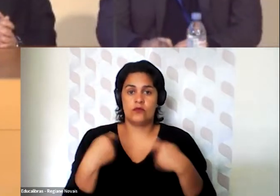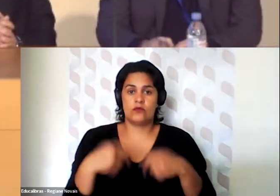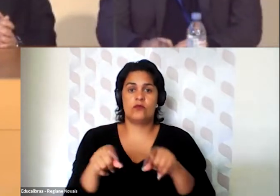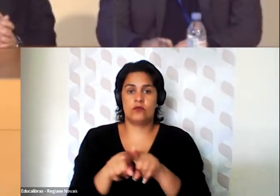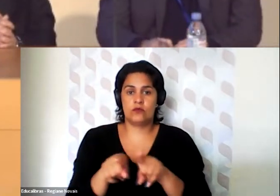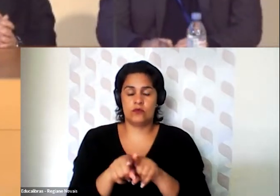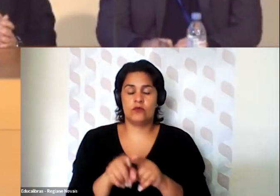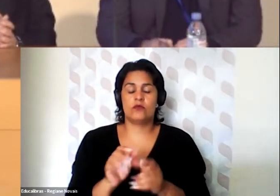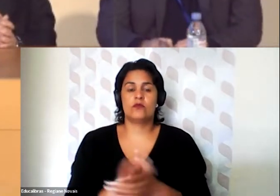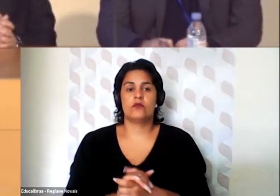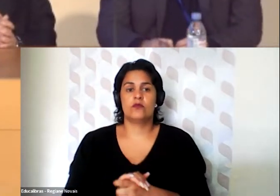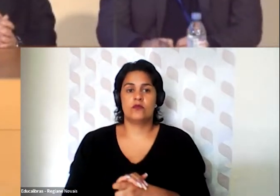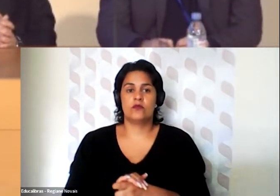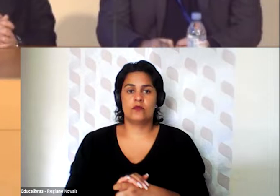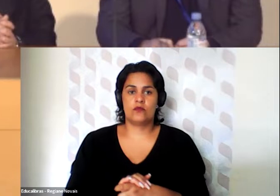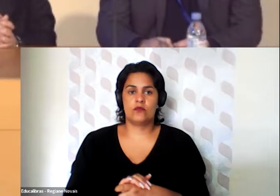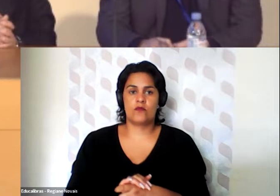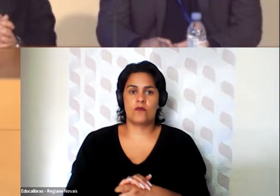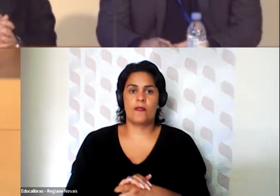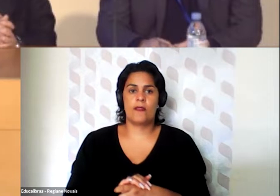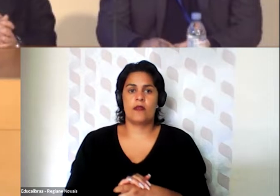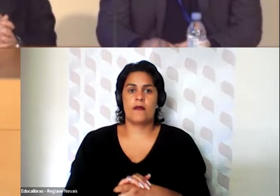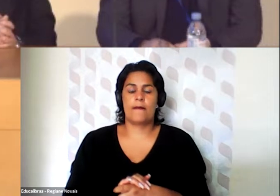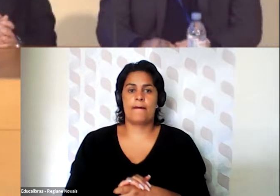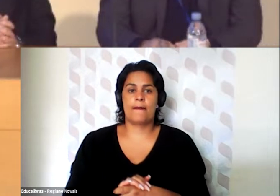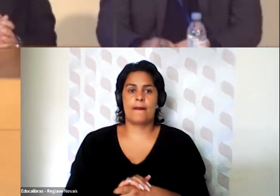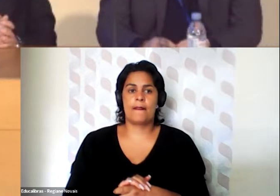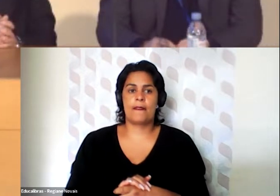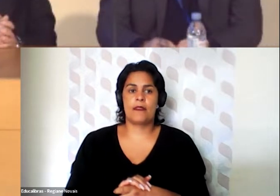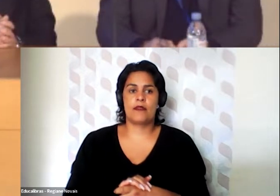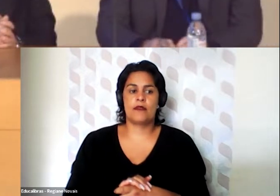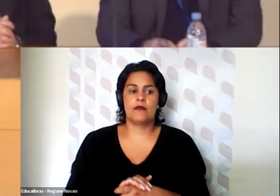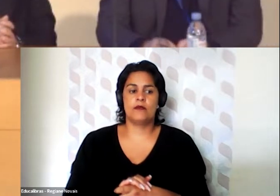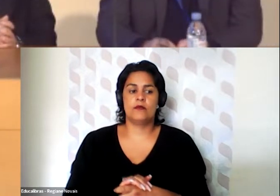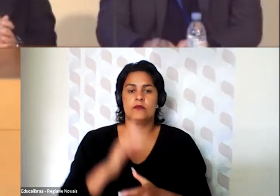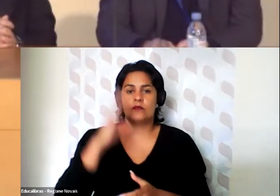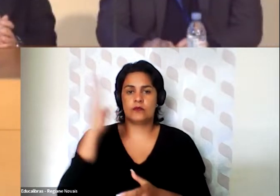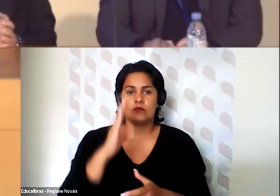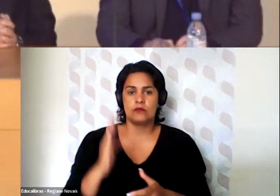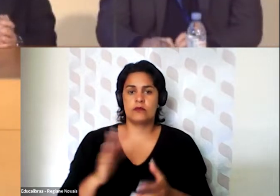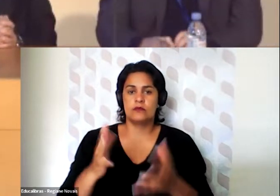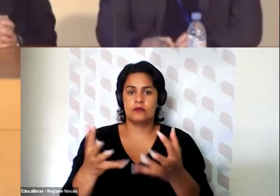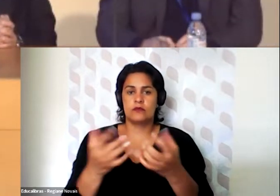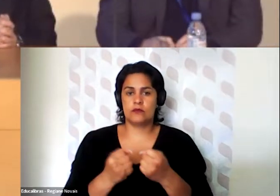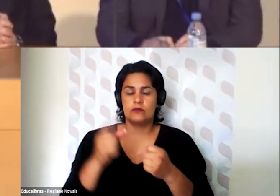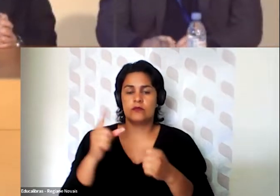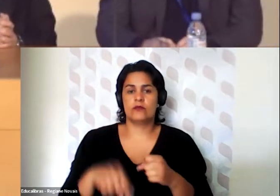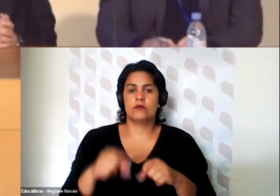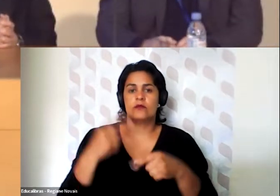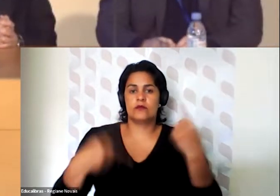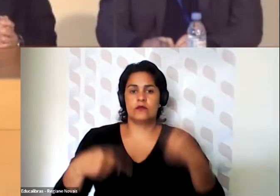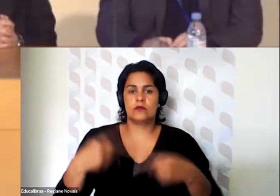the OECD will foresee a number of conversations and a number of alignments of Brazil's policy